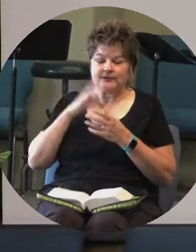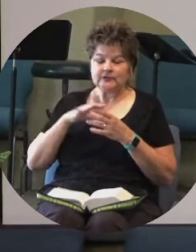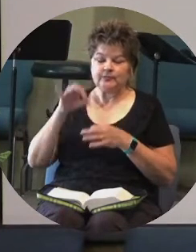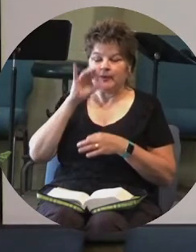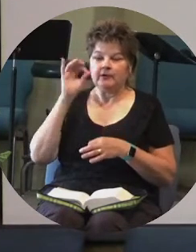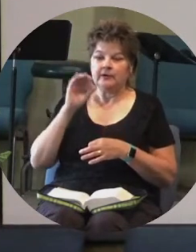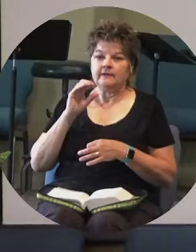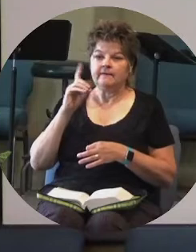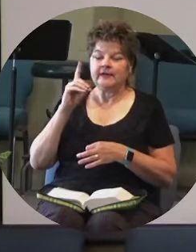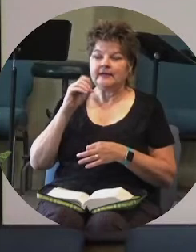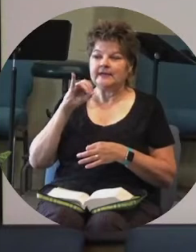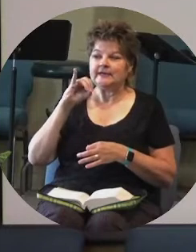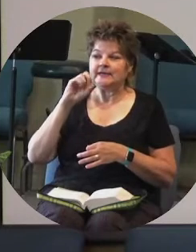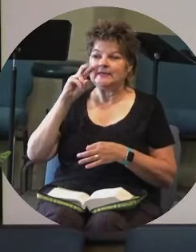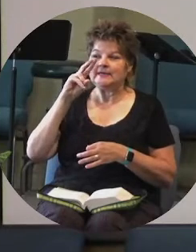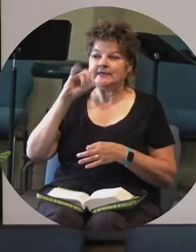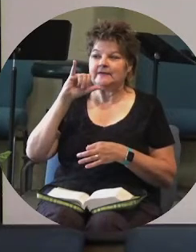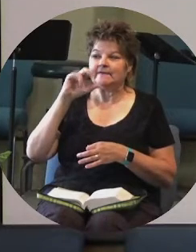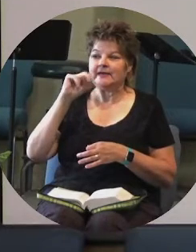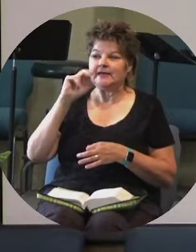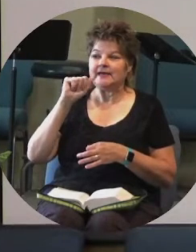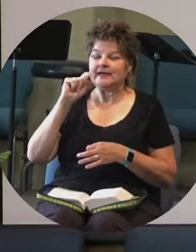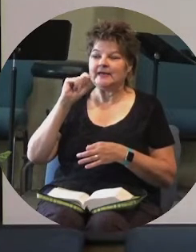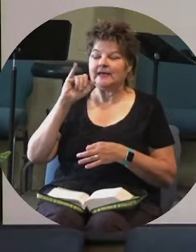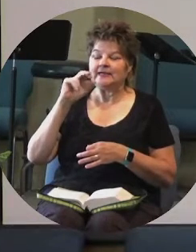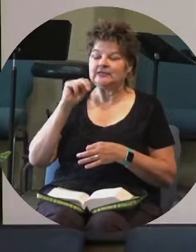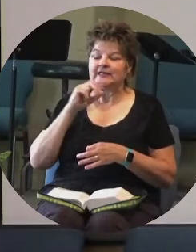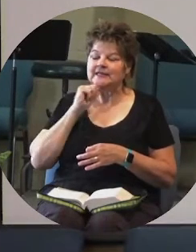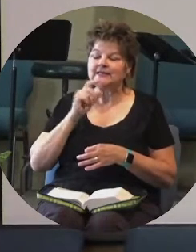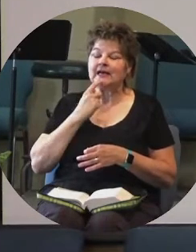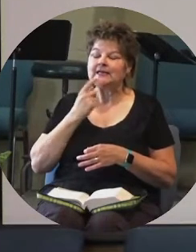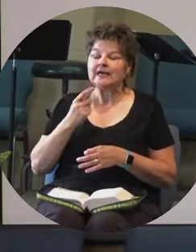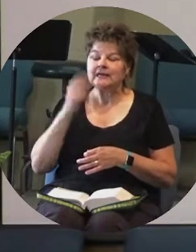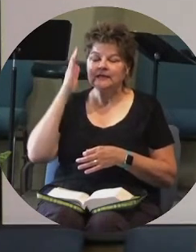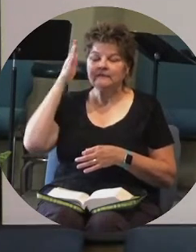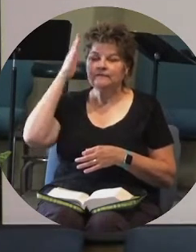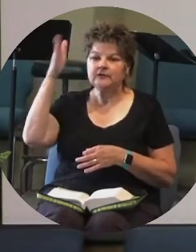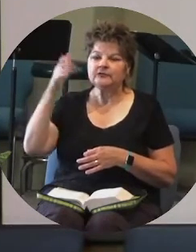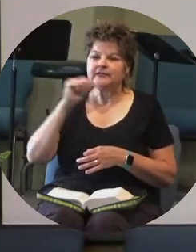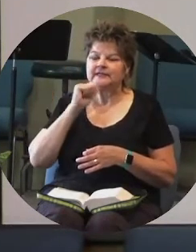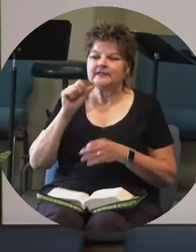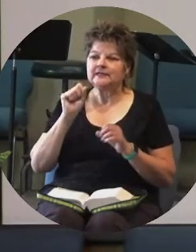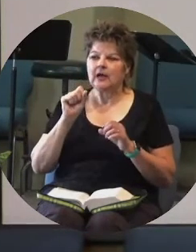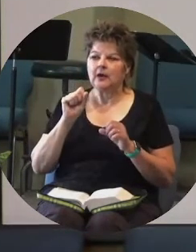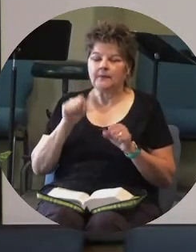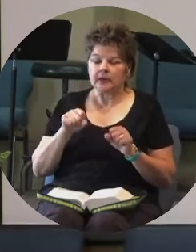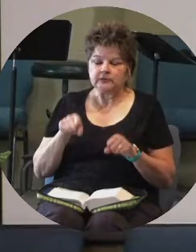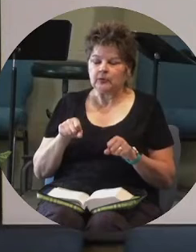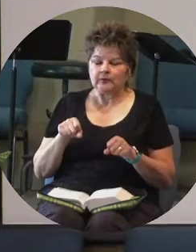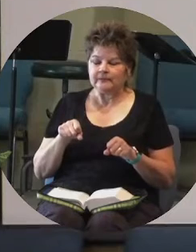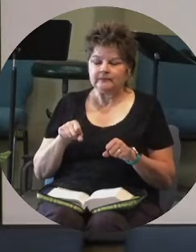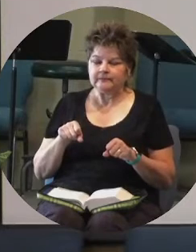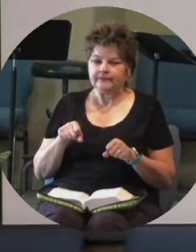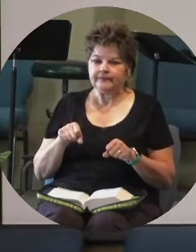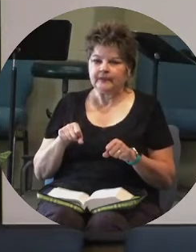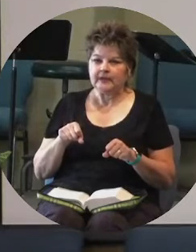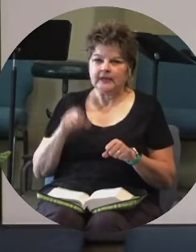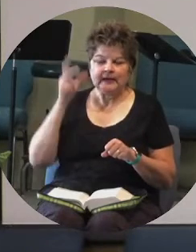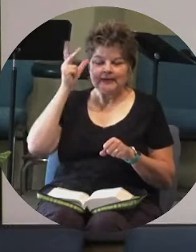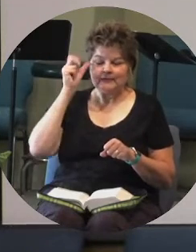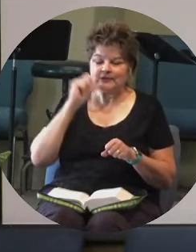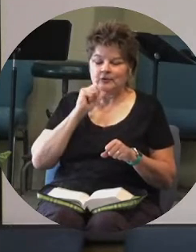divination is? It's not telling the future, because that's just not possible. Demons aren't